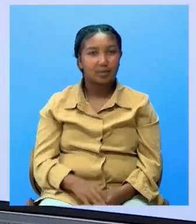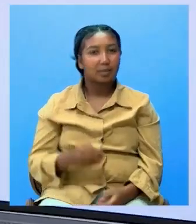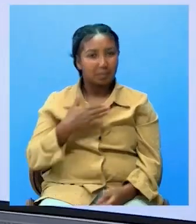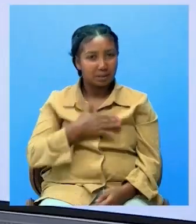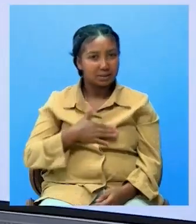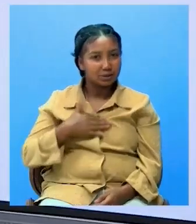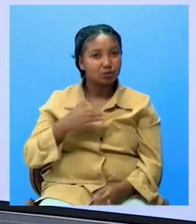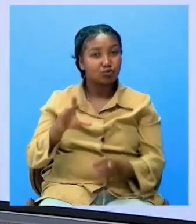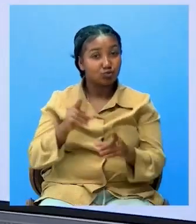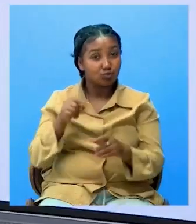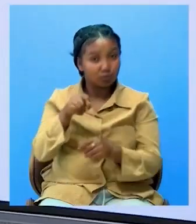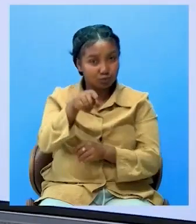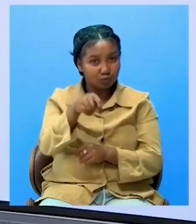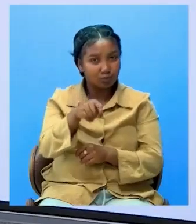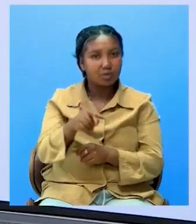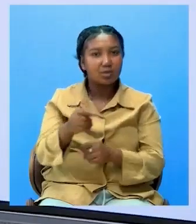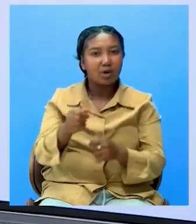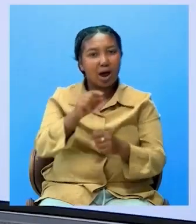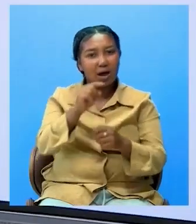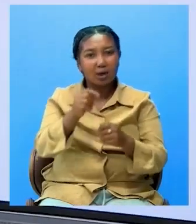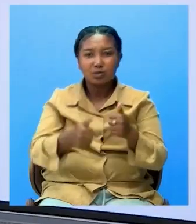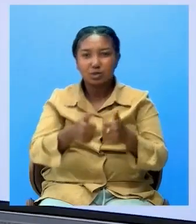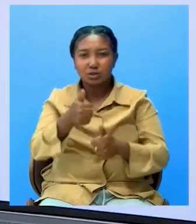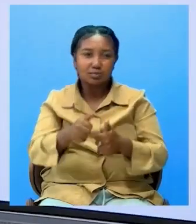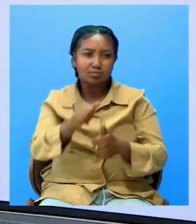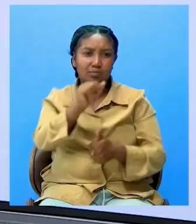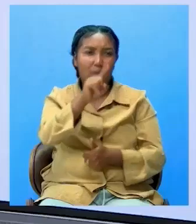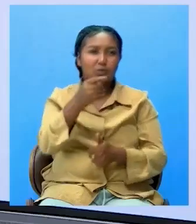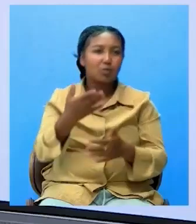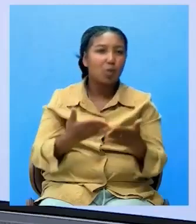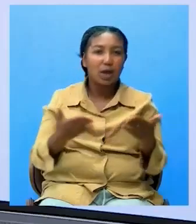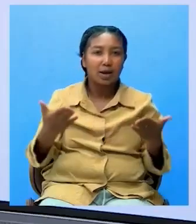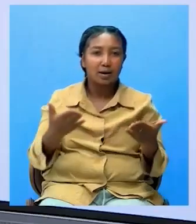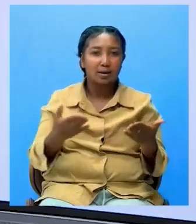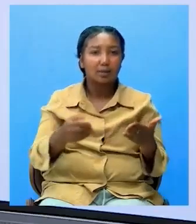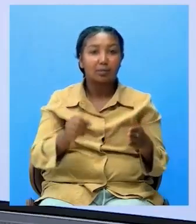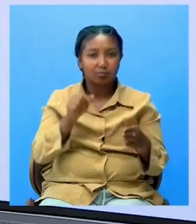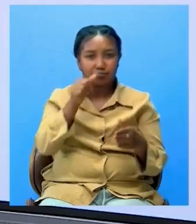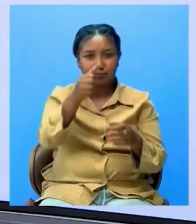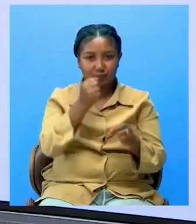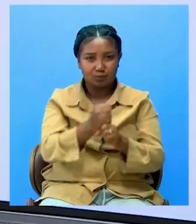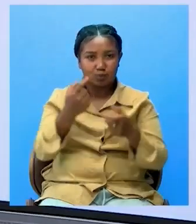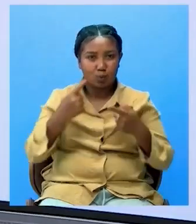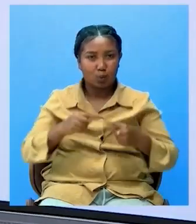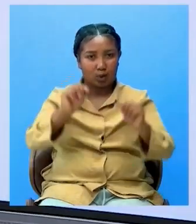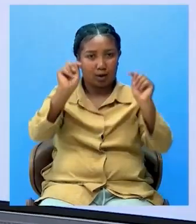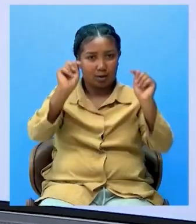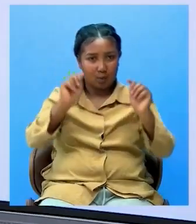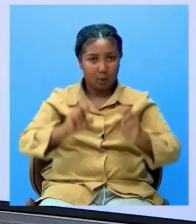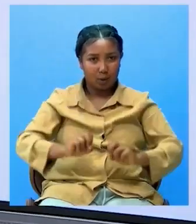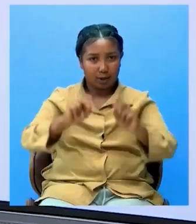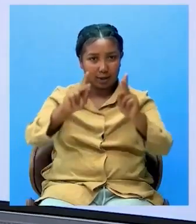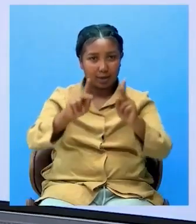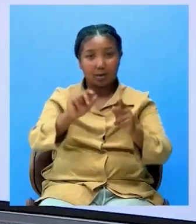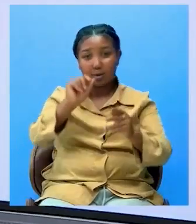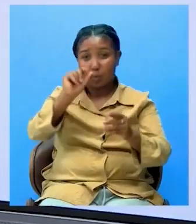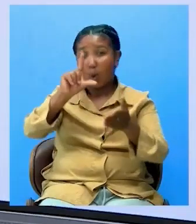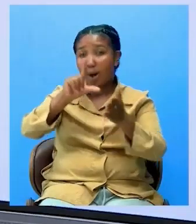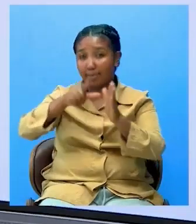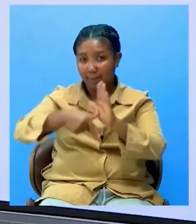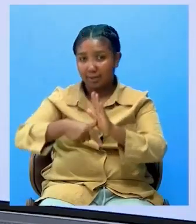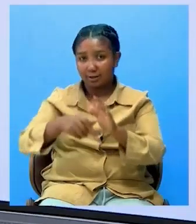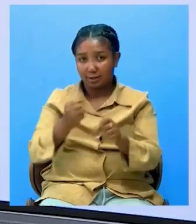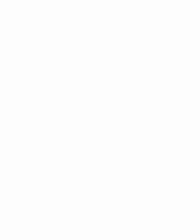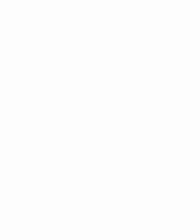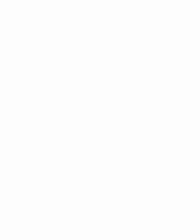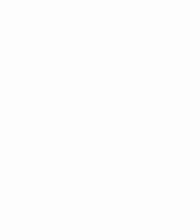Please do this one. Identify or maybe put the apostrophe where necessary. Okay? You have only 1